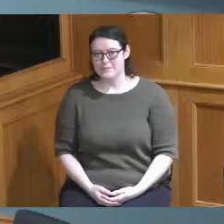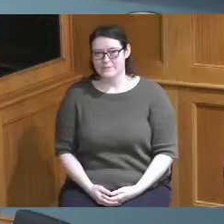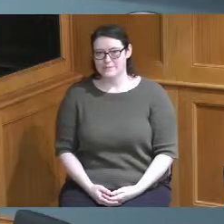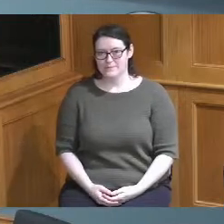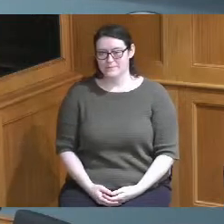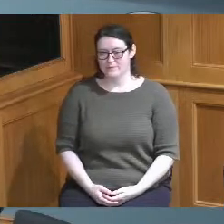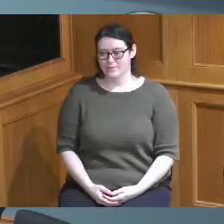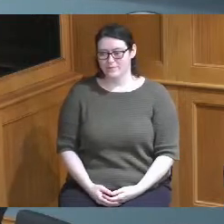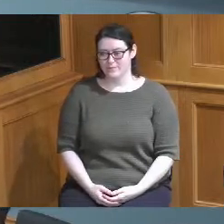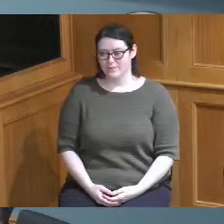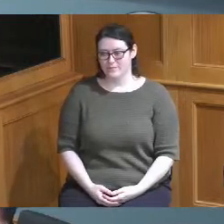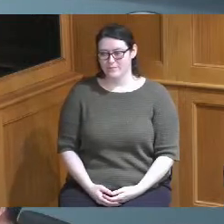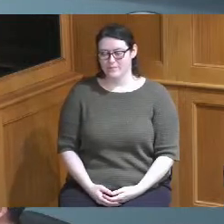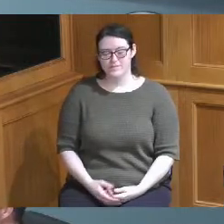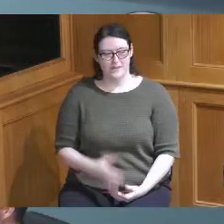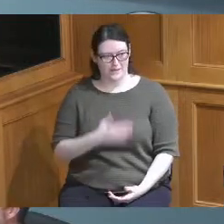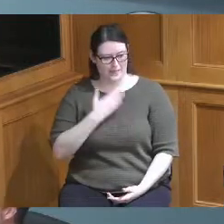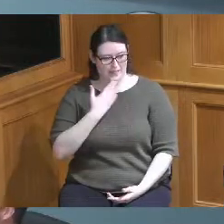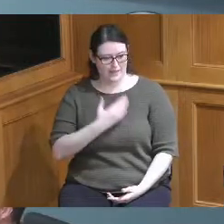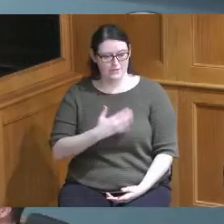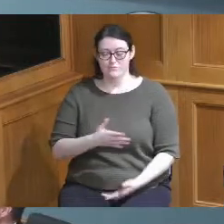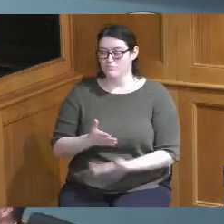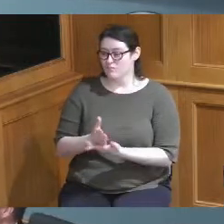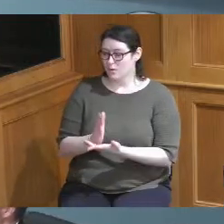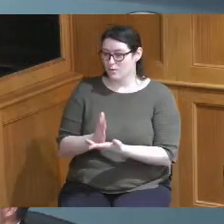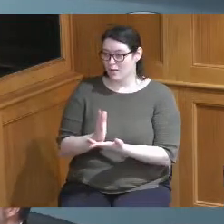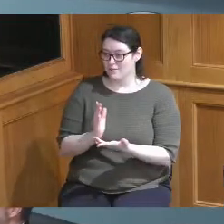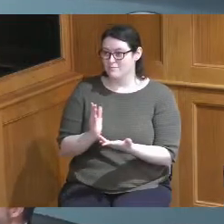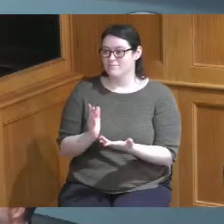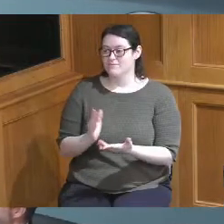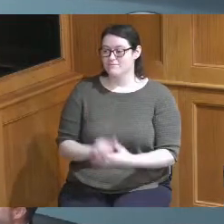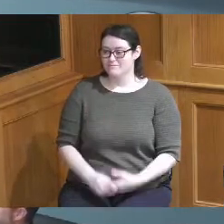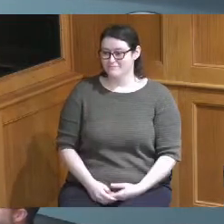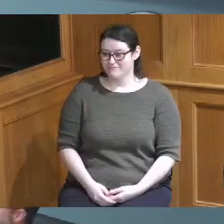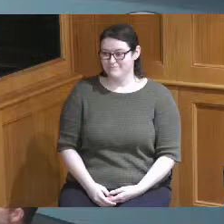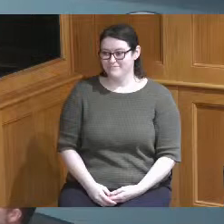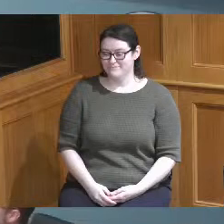Okay, thank you. All right.